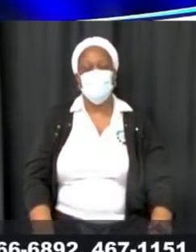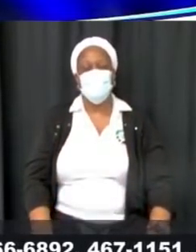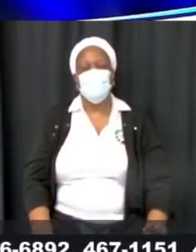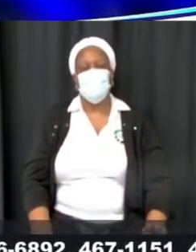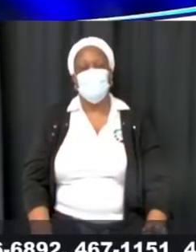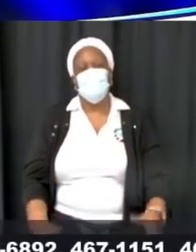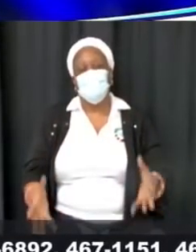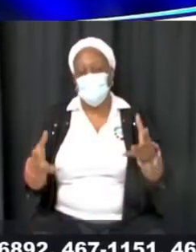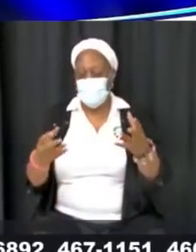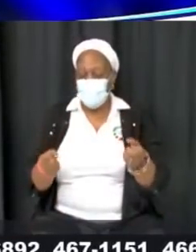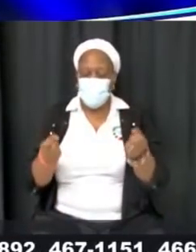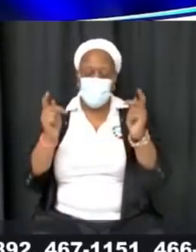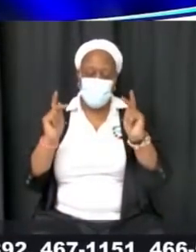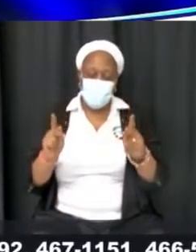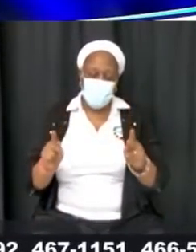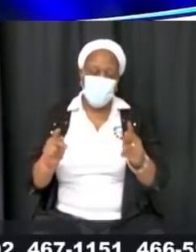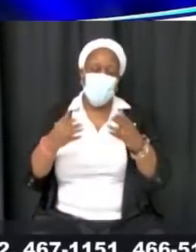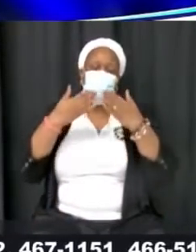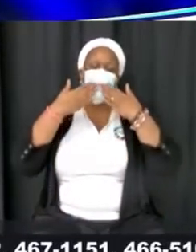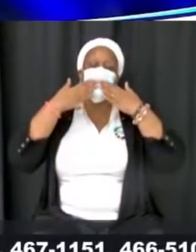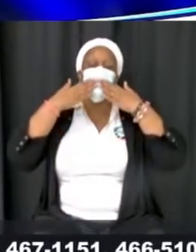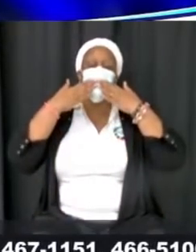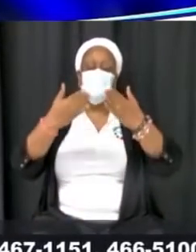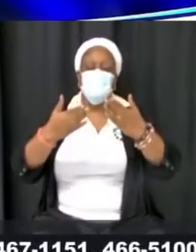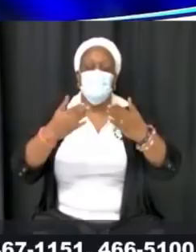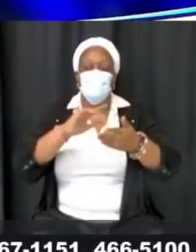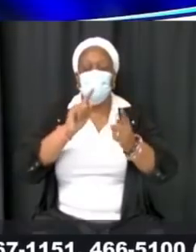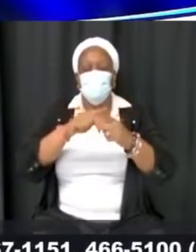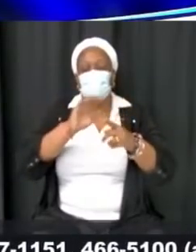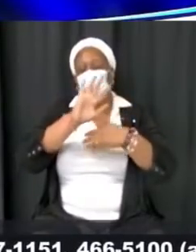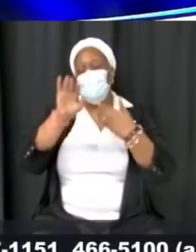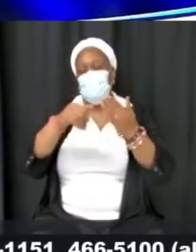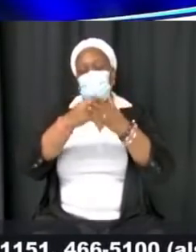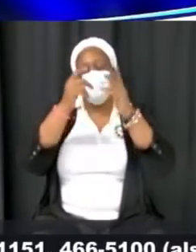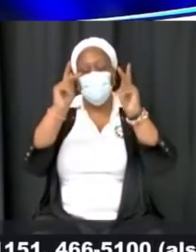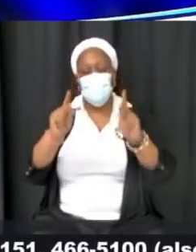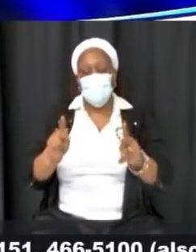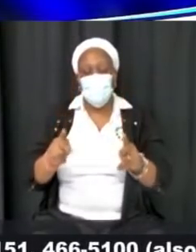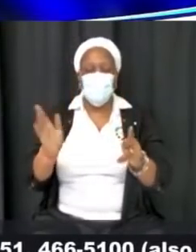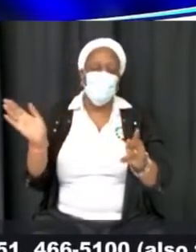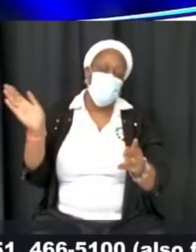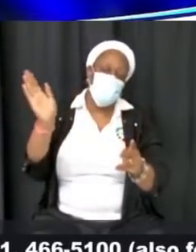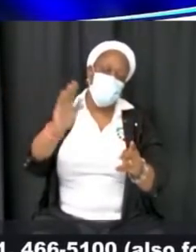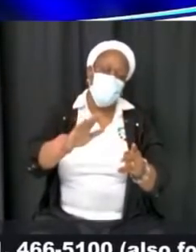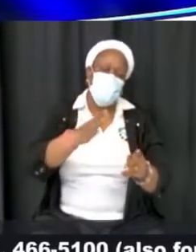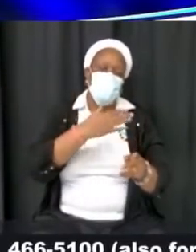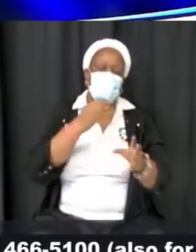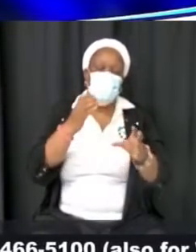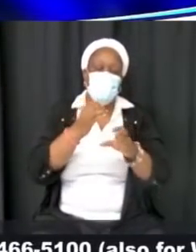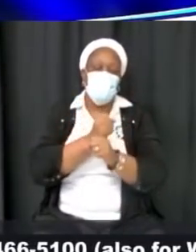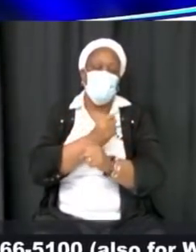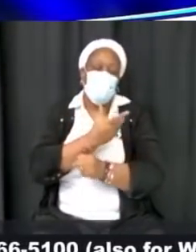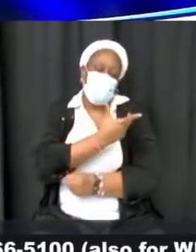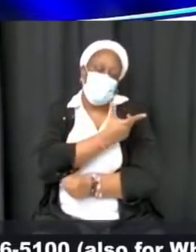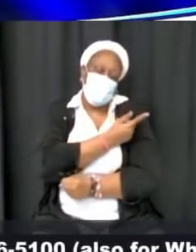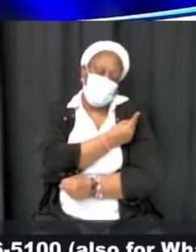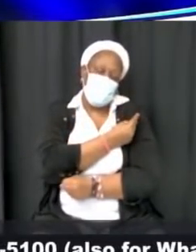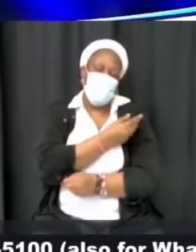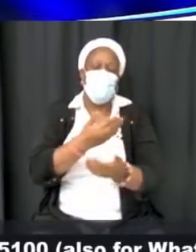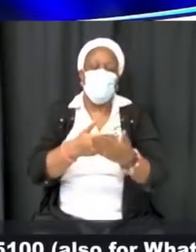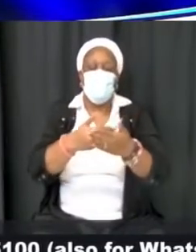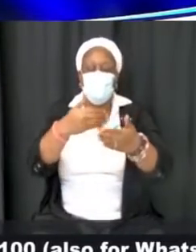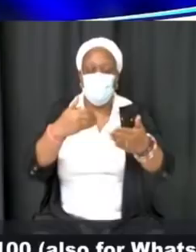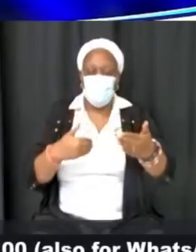again all of the persons from the Federation who came forward in a timely manner and got